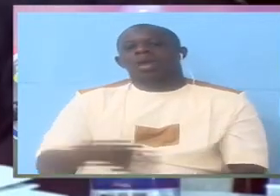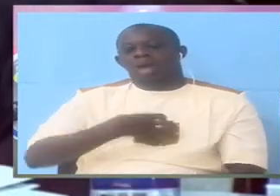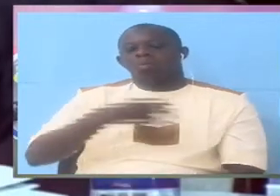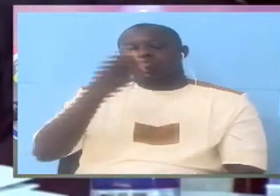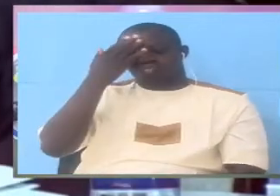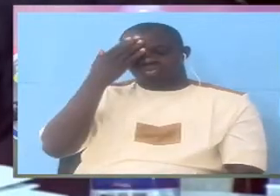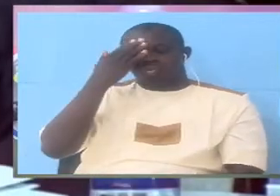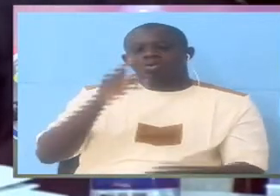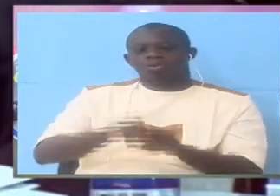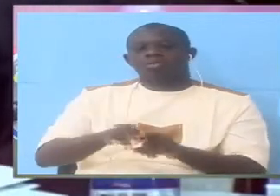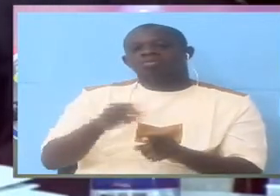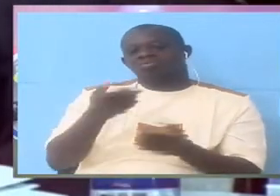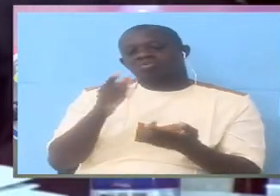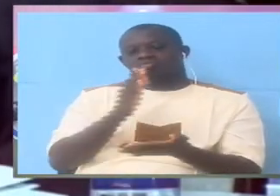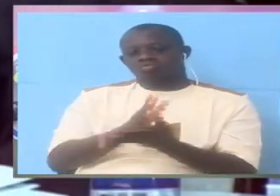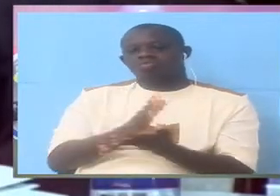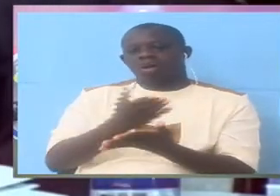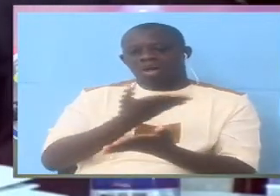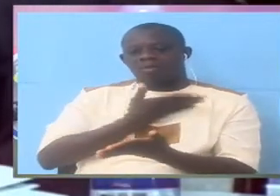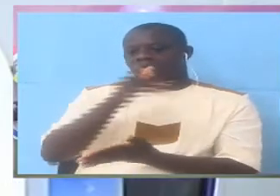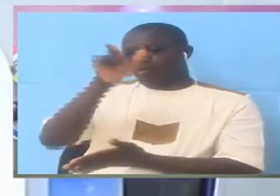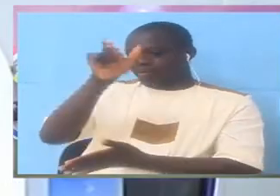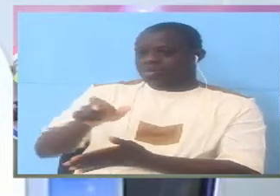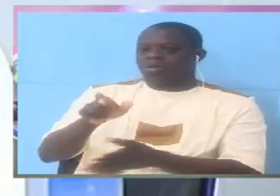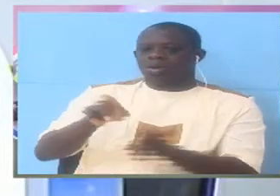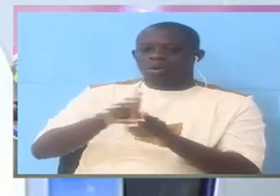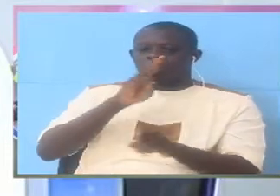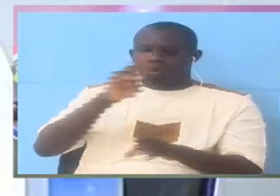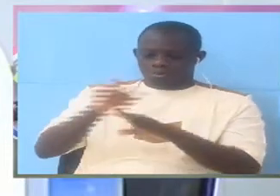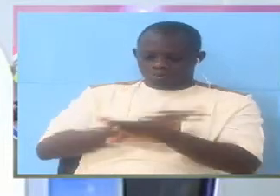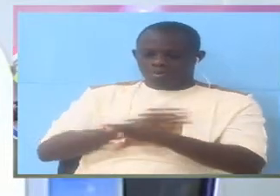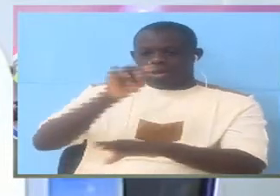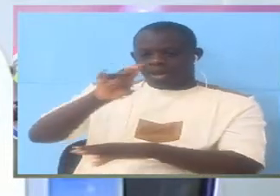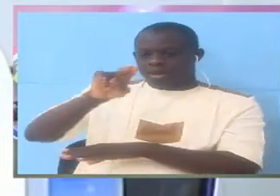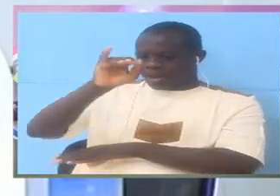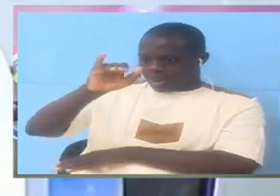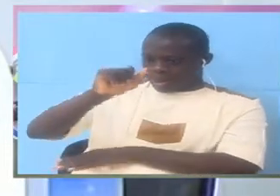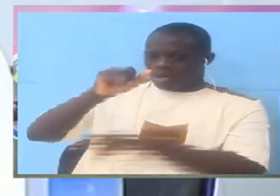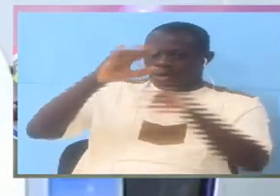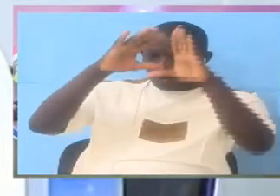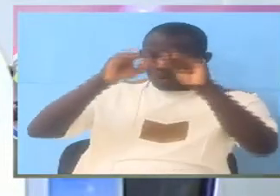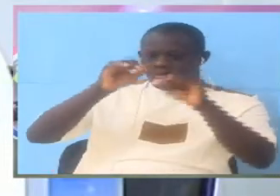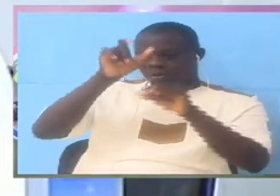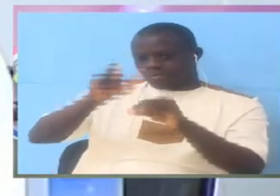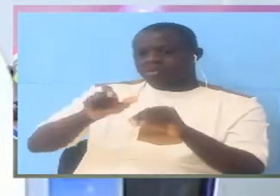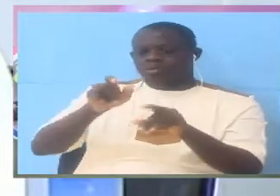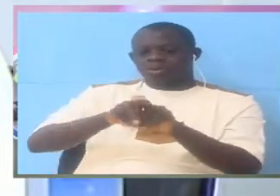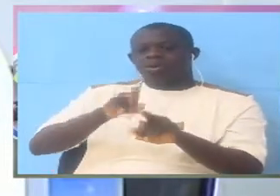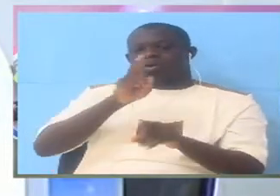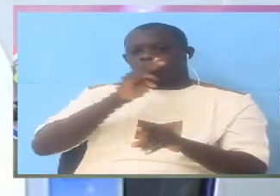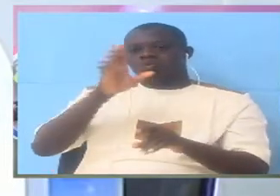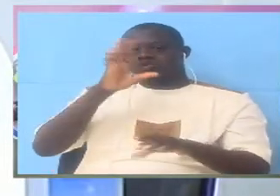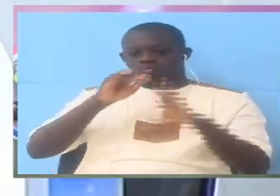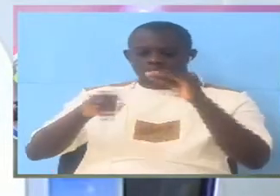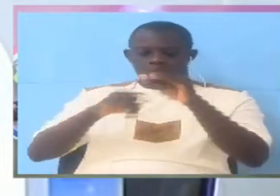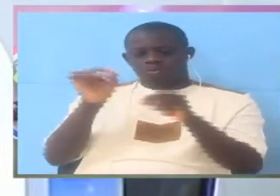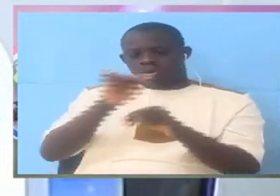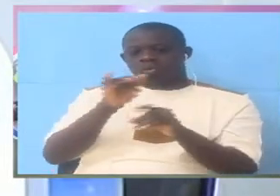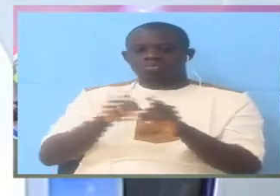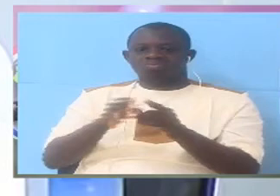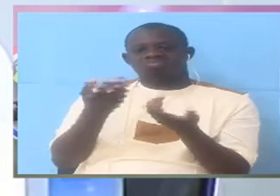indeed there's a chap there who was an NIA official that I've probably been talking to, and I didn't know.